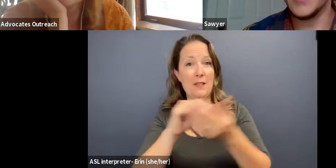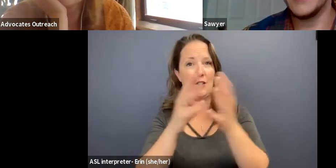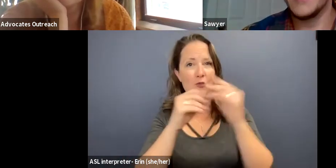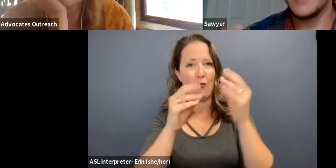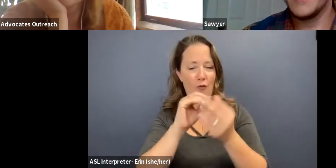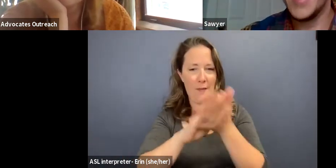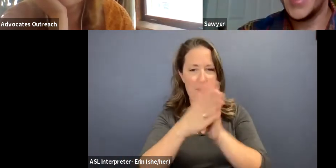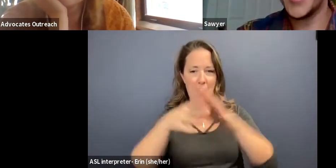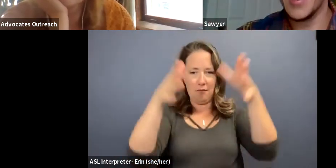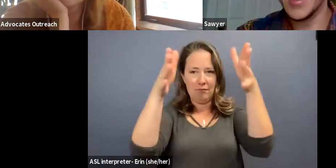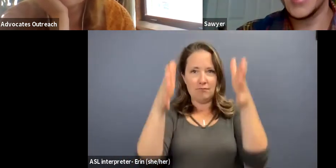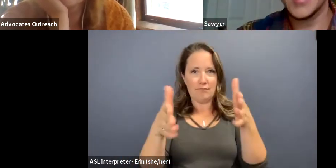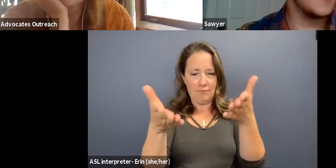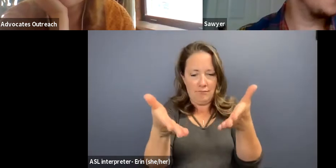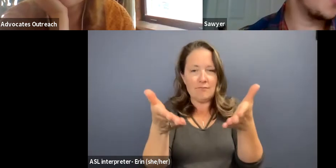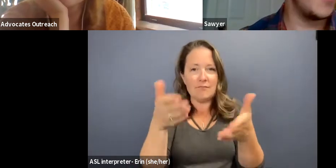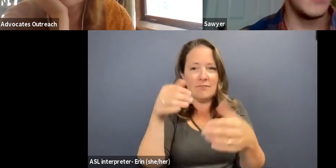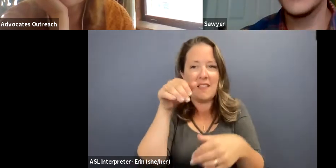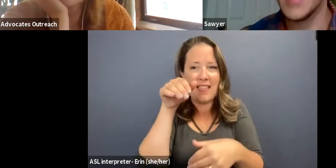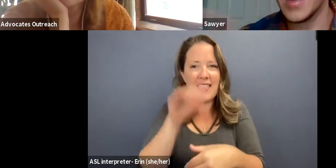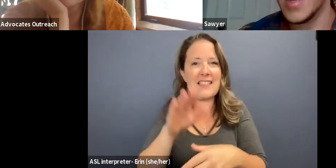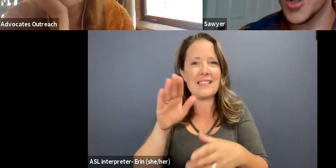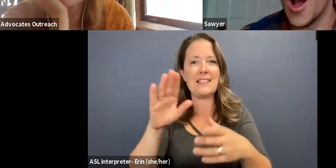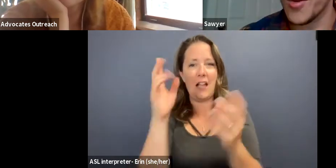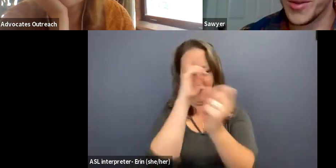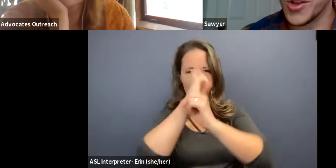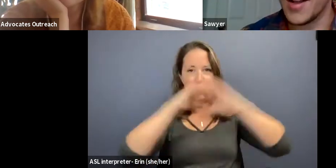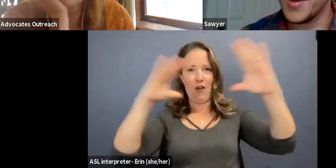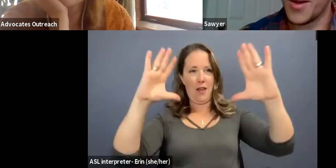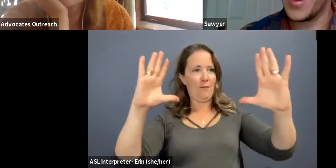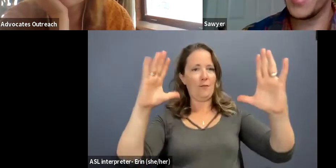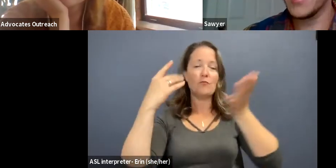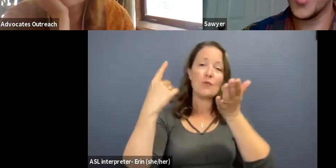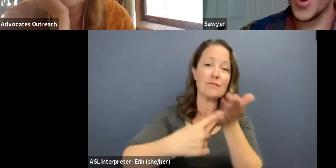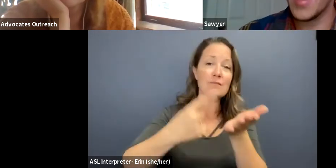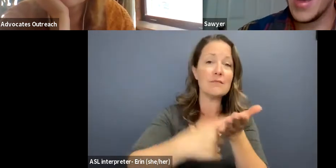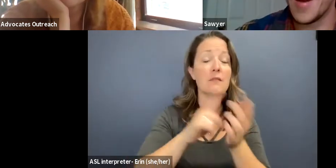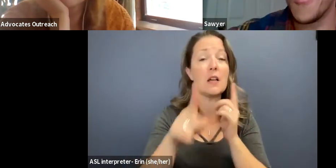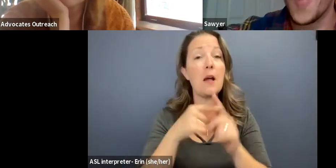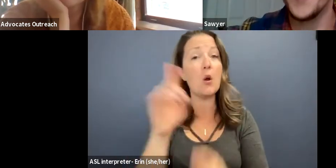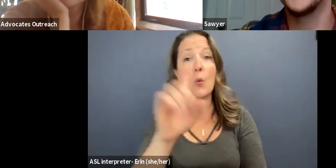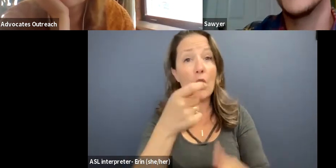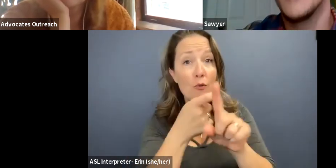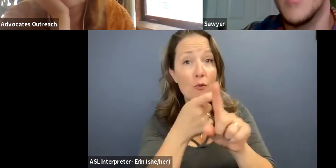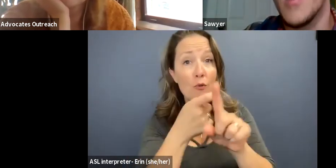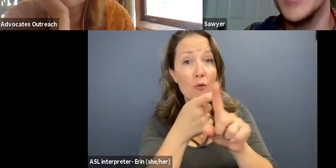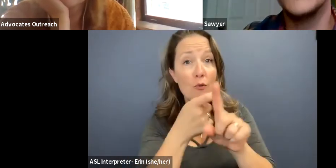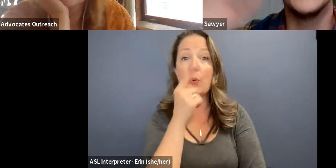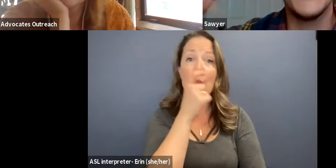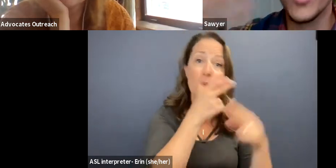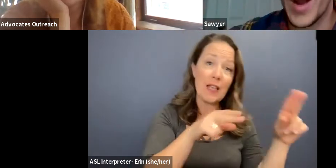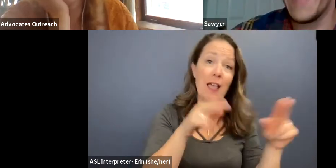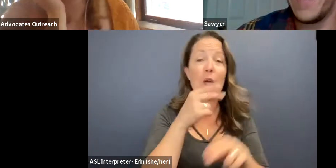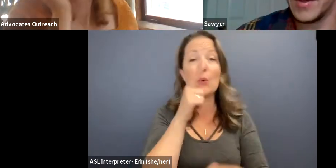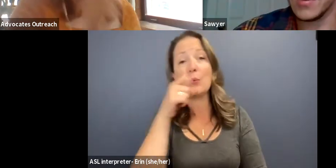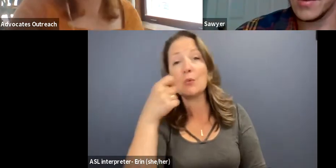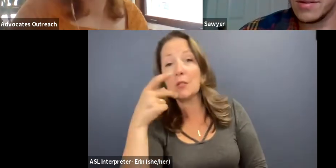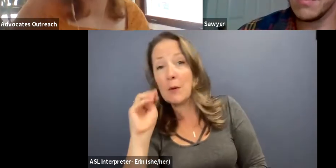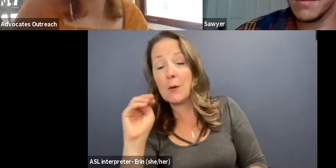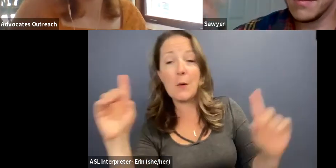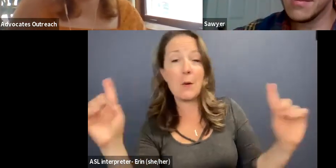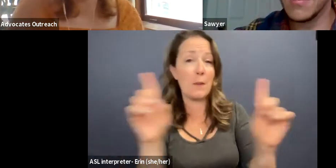stories, they're sharing them. When their dance is done, they are not two things anymore. They danced around and shared so much